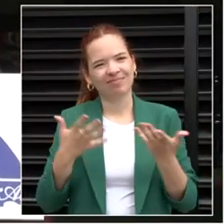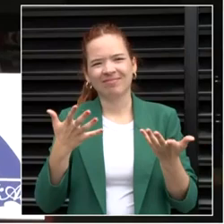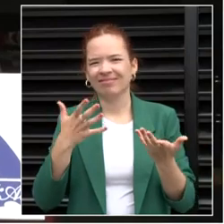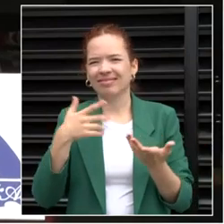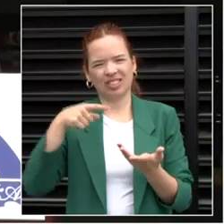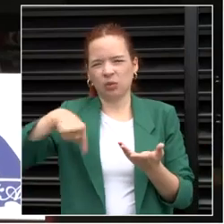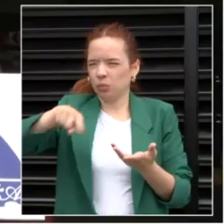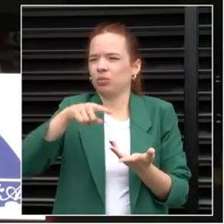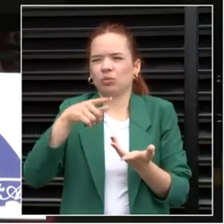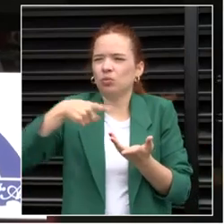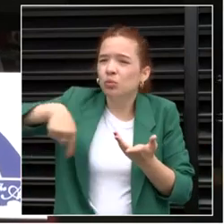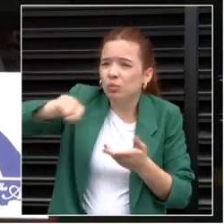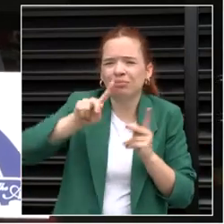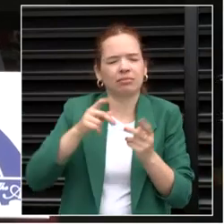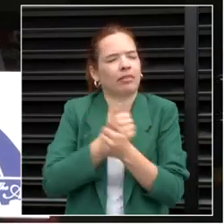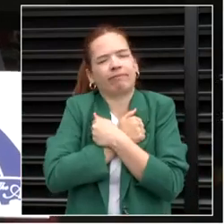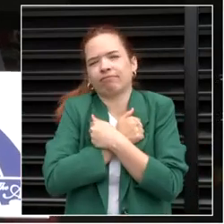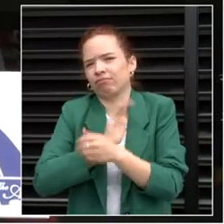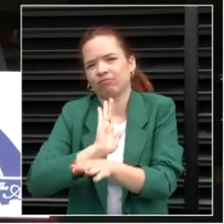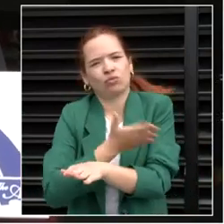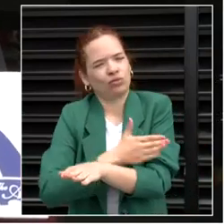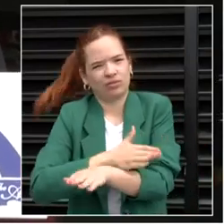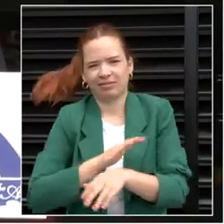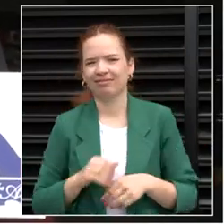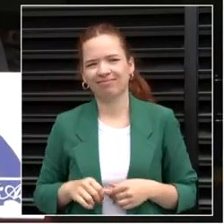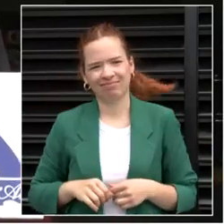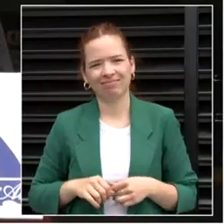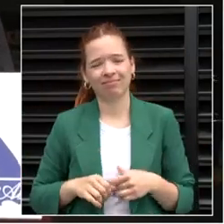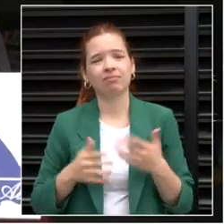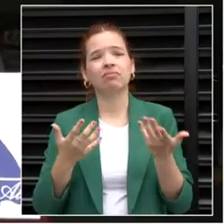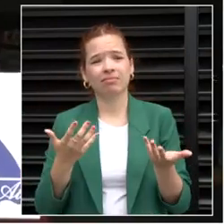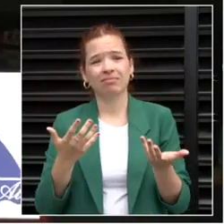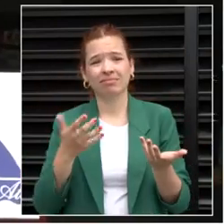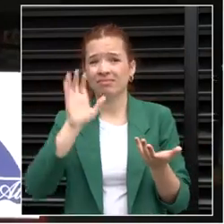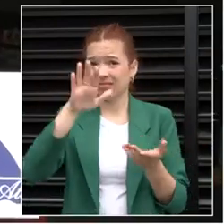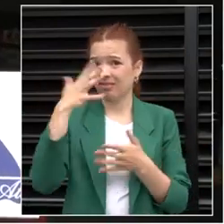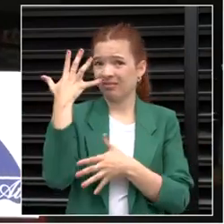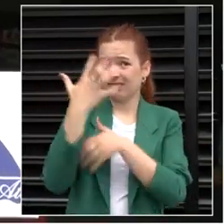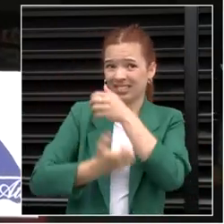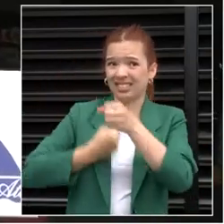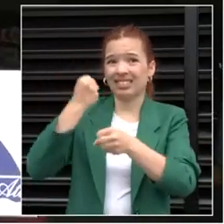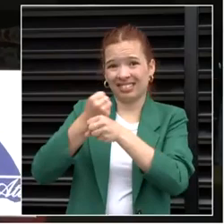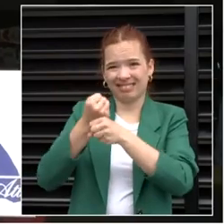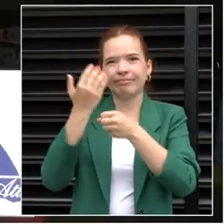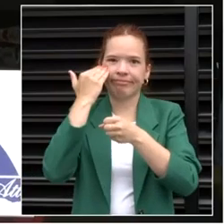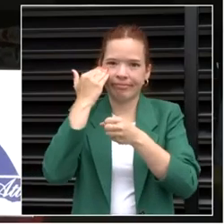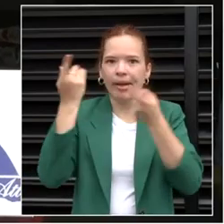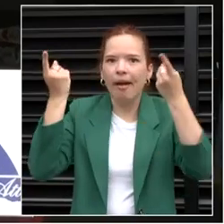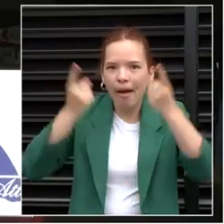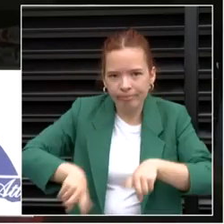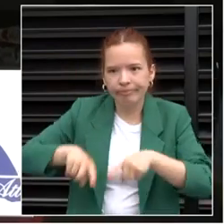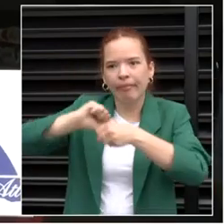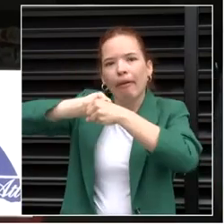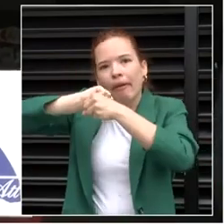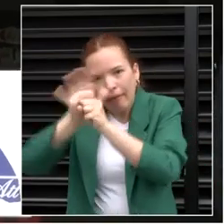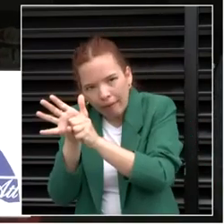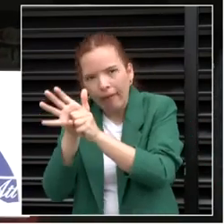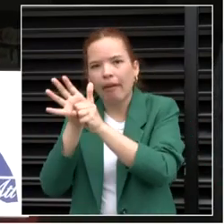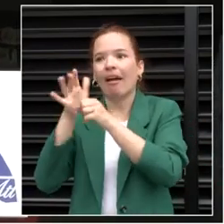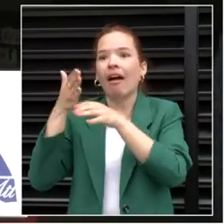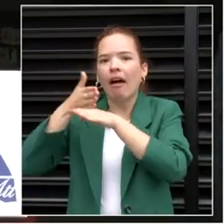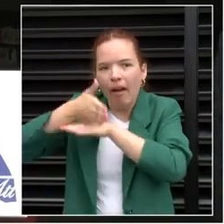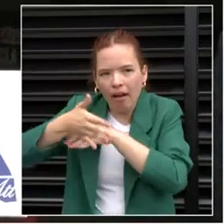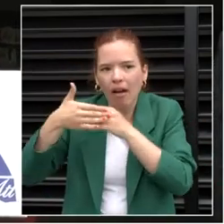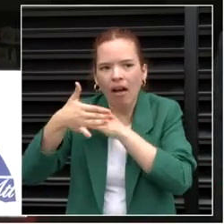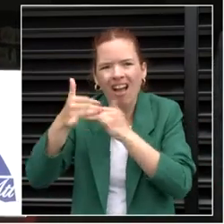know how devastating 3 years without live music was in the way that we were used to seeing it.